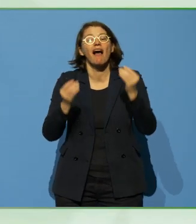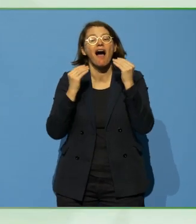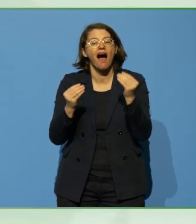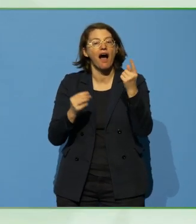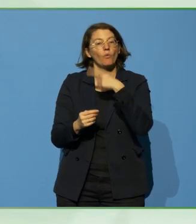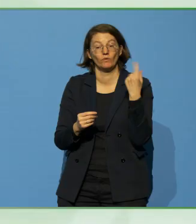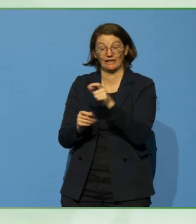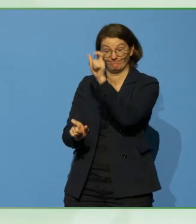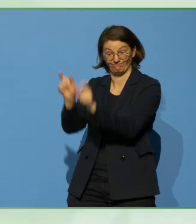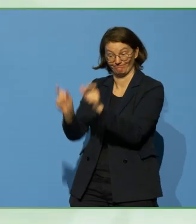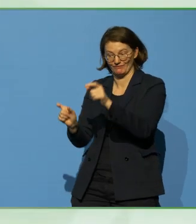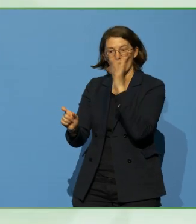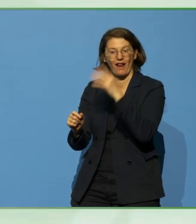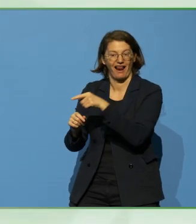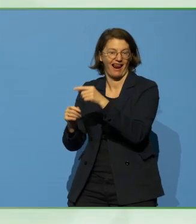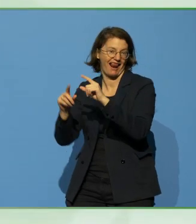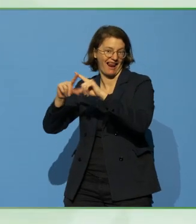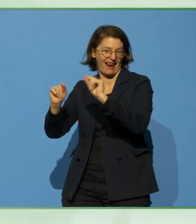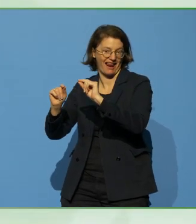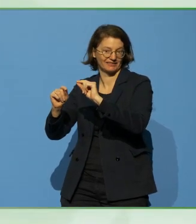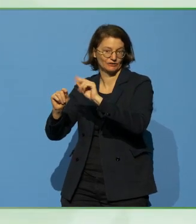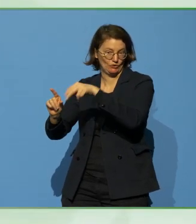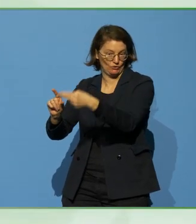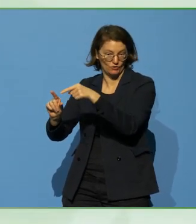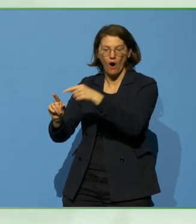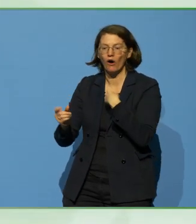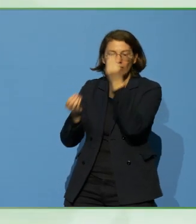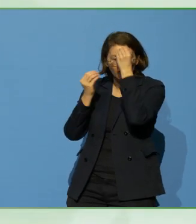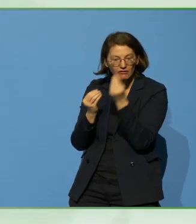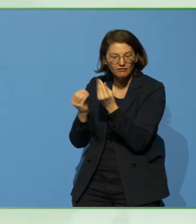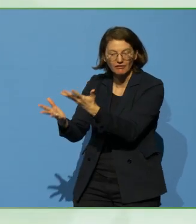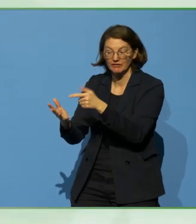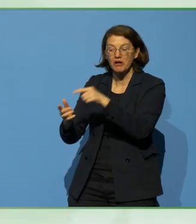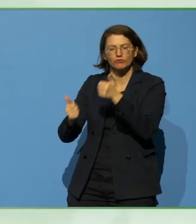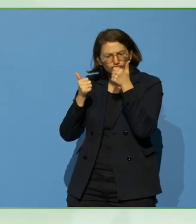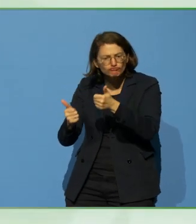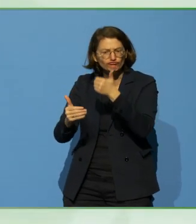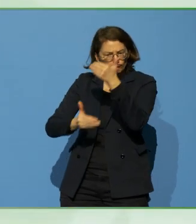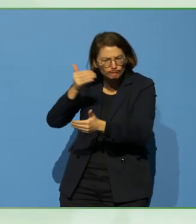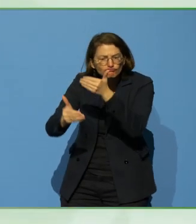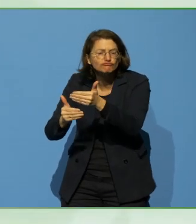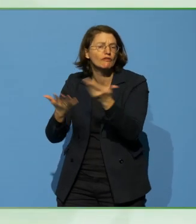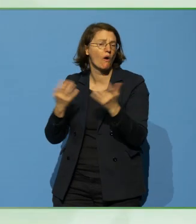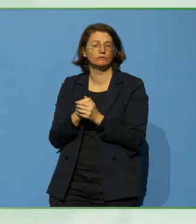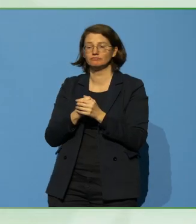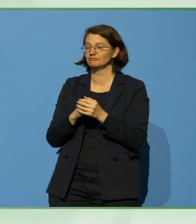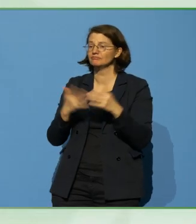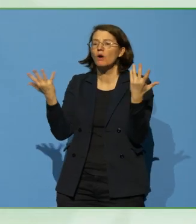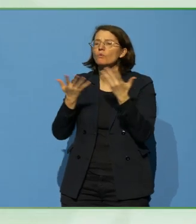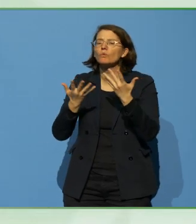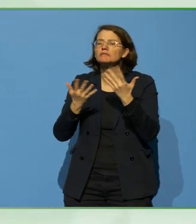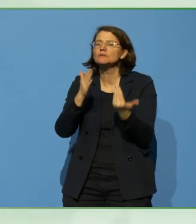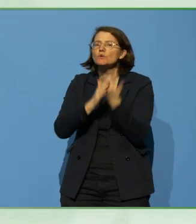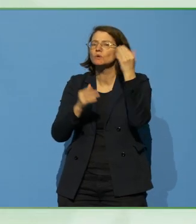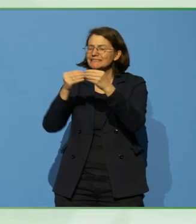as a merchant, that you know this you can now collect payments in an accessible way, and what's